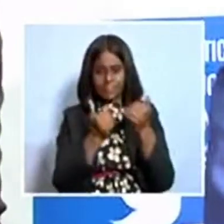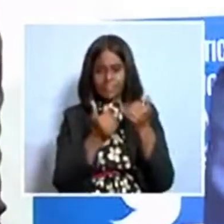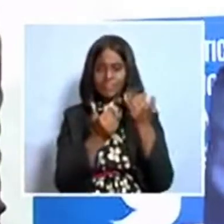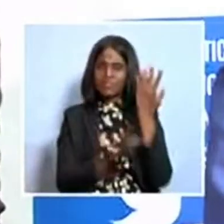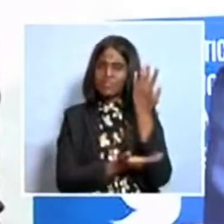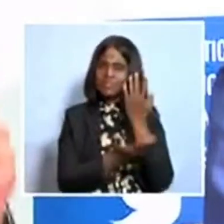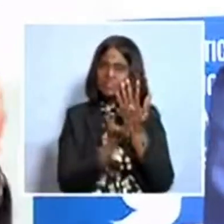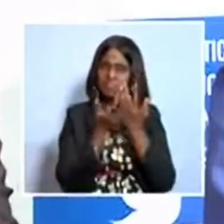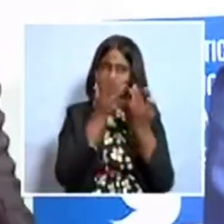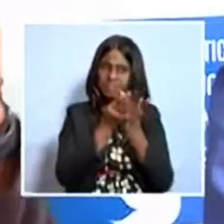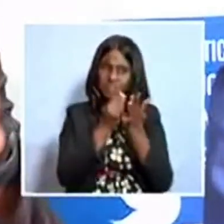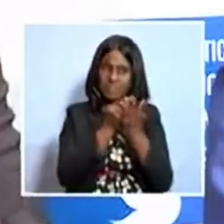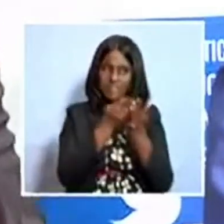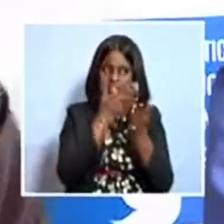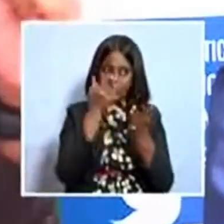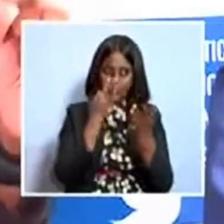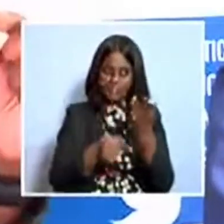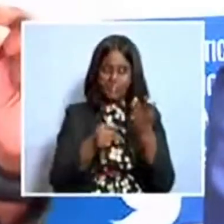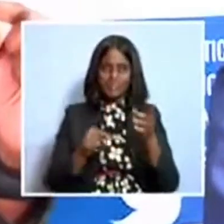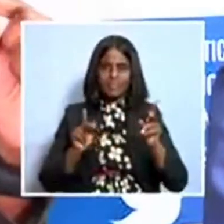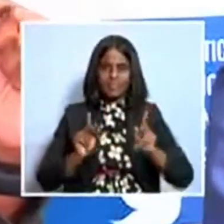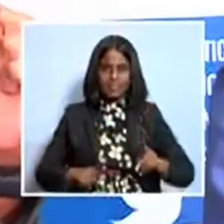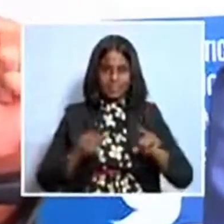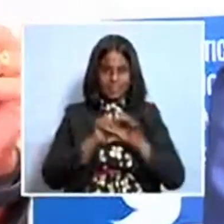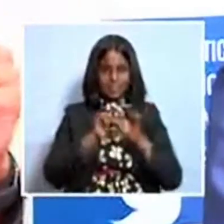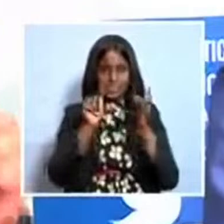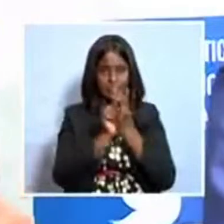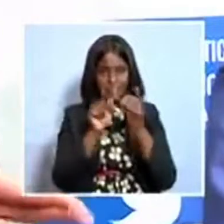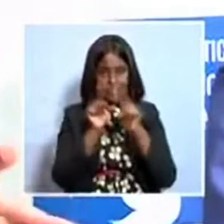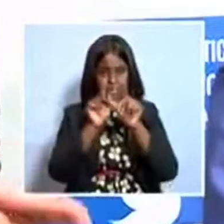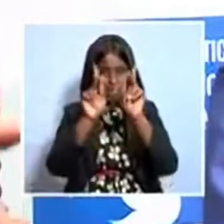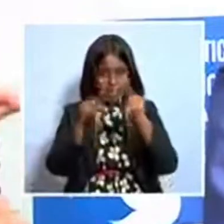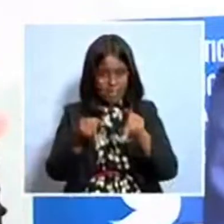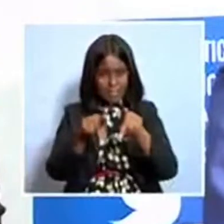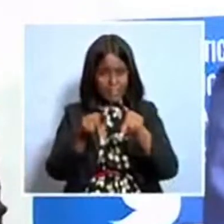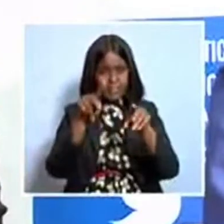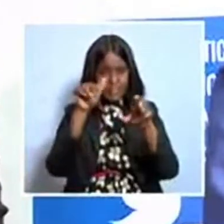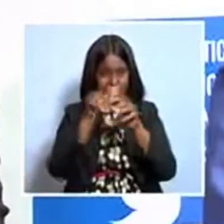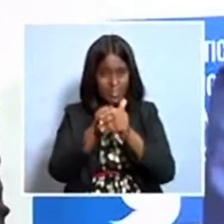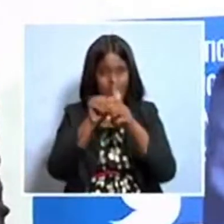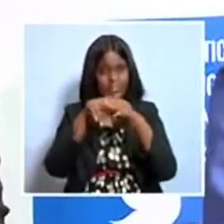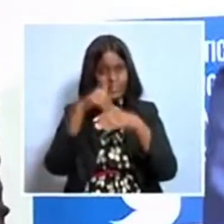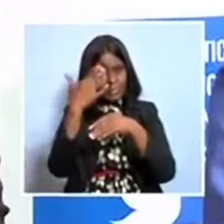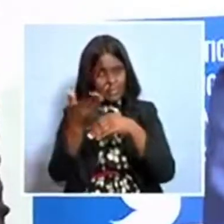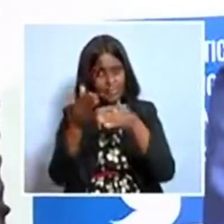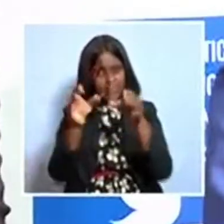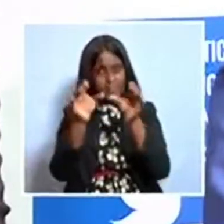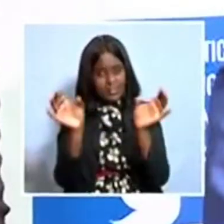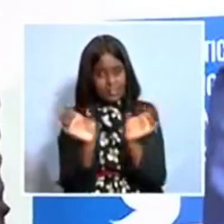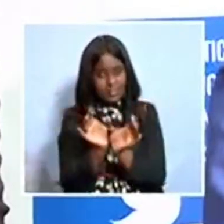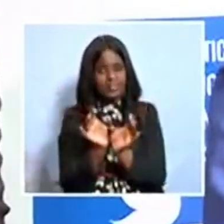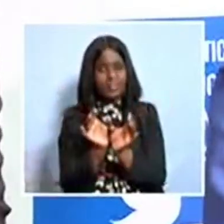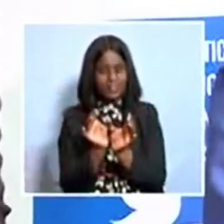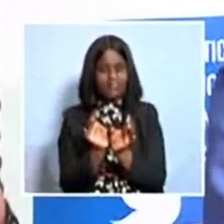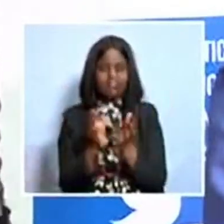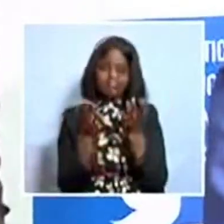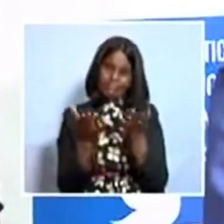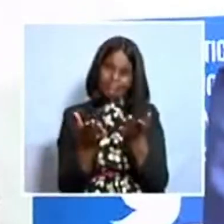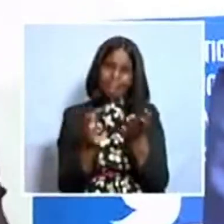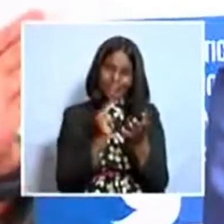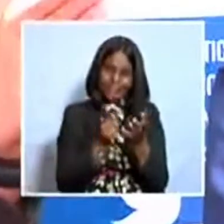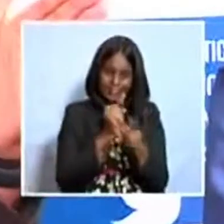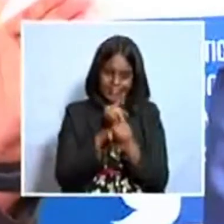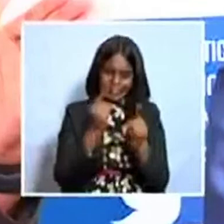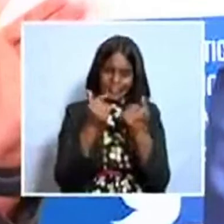financial inclusion, it happens for the person in Lusaka as much as it happens for the person in our Honorable MP's constitution. Otherwise, we're